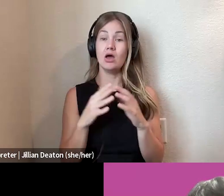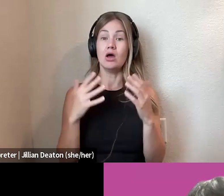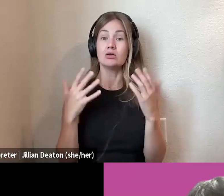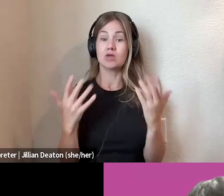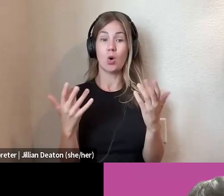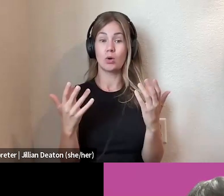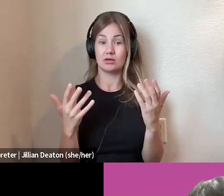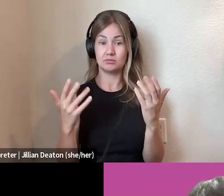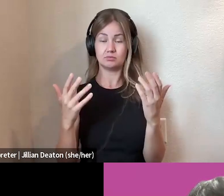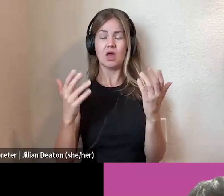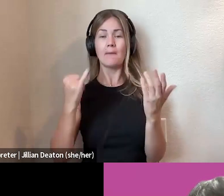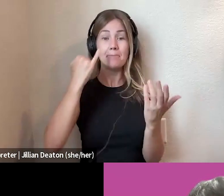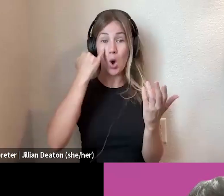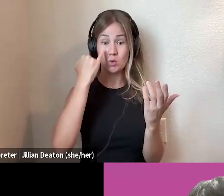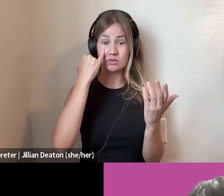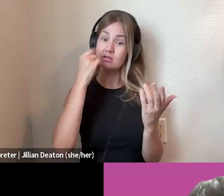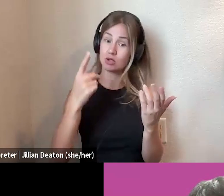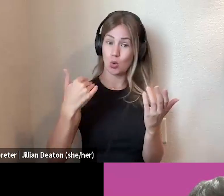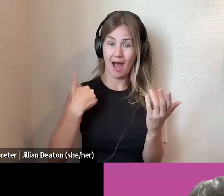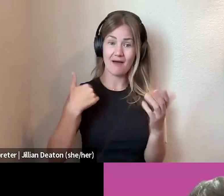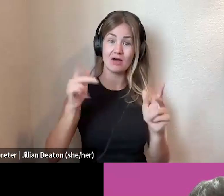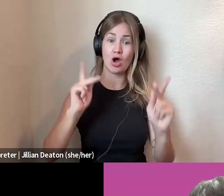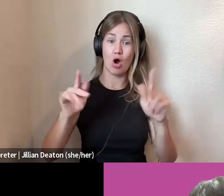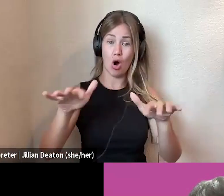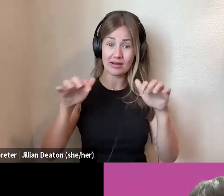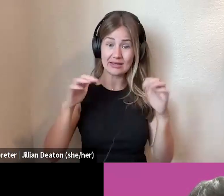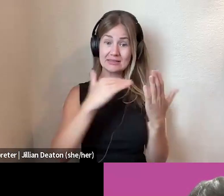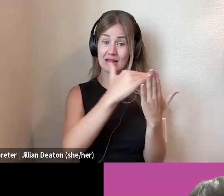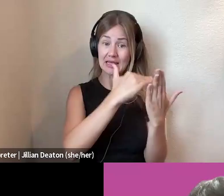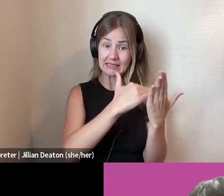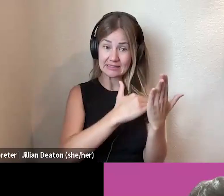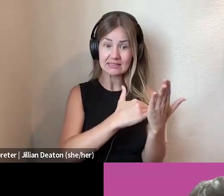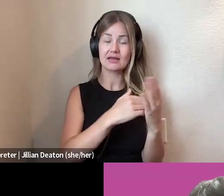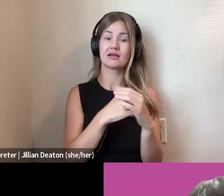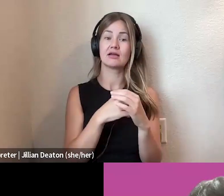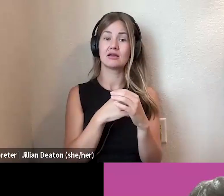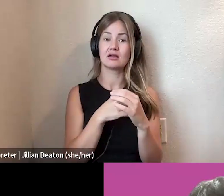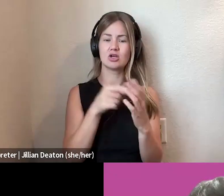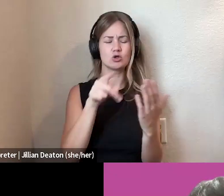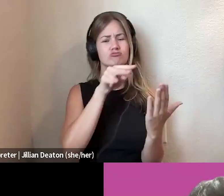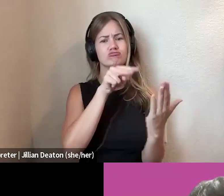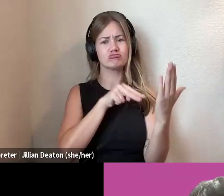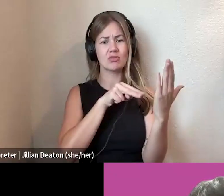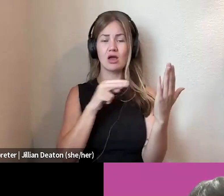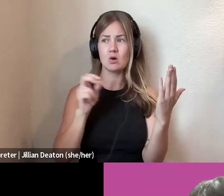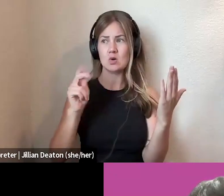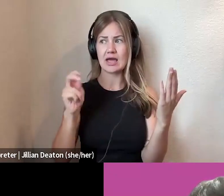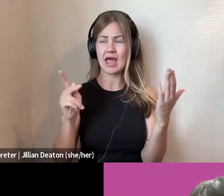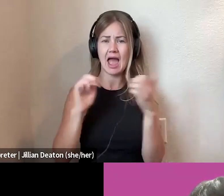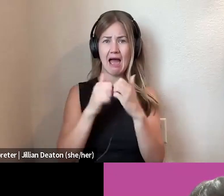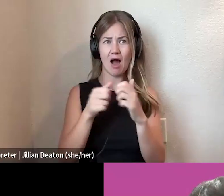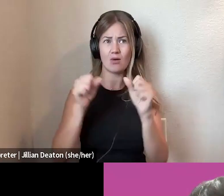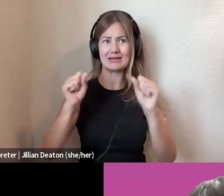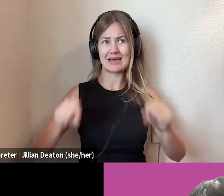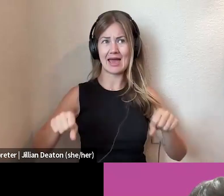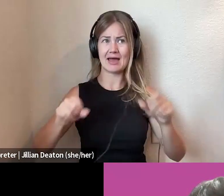opening the conversation, say you have your audience list, you're looking at it, you're like, how do I open a conversation with